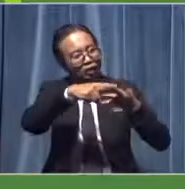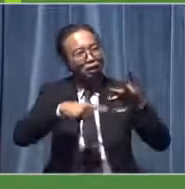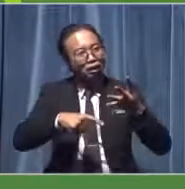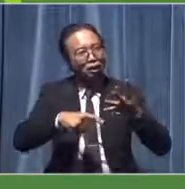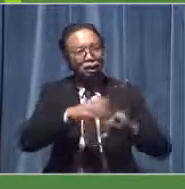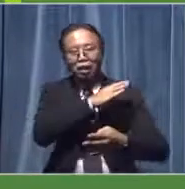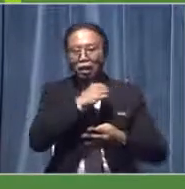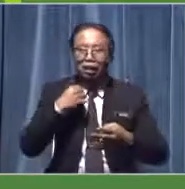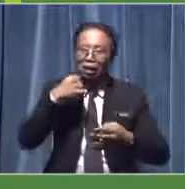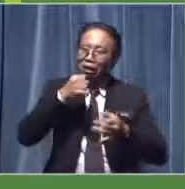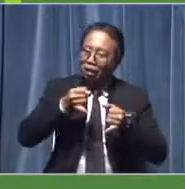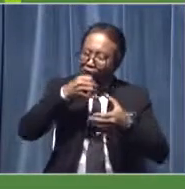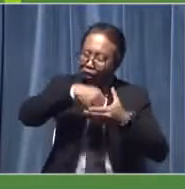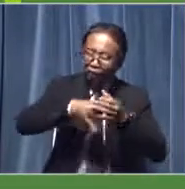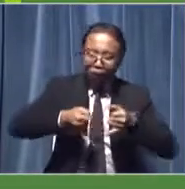in parallel,